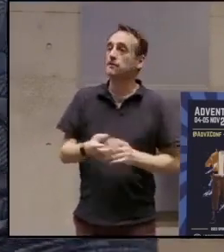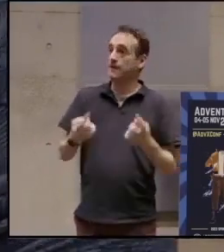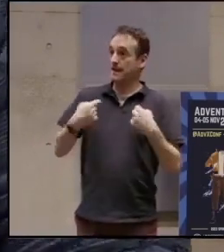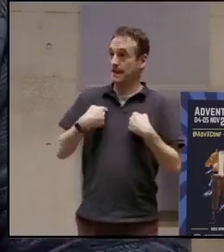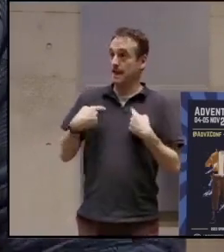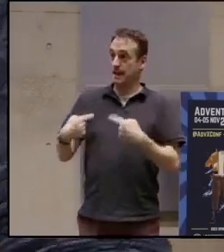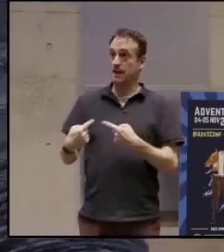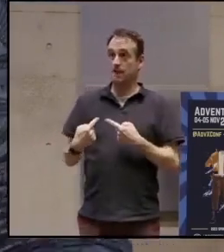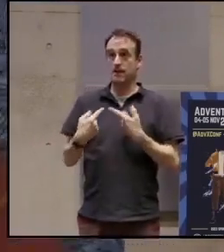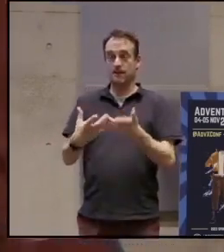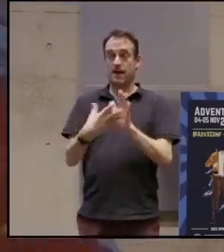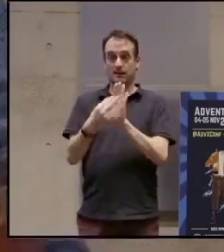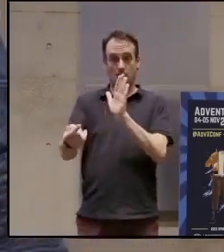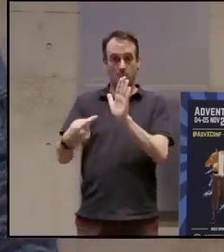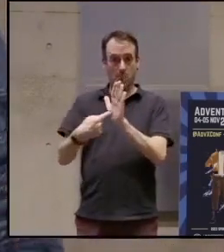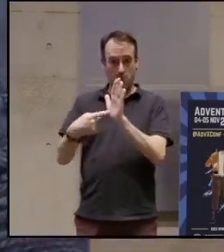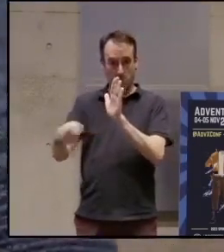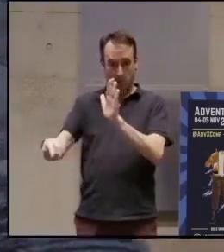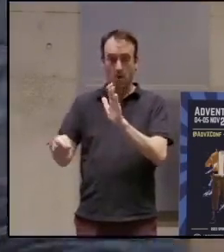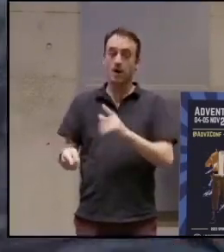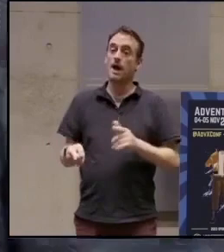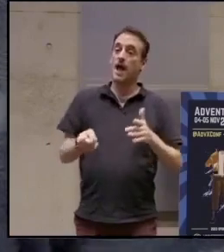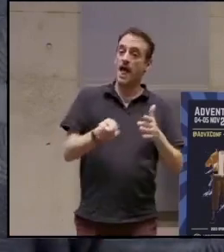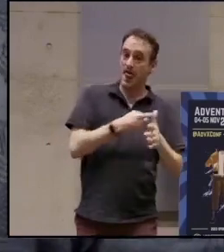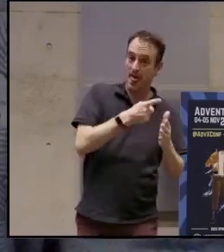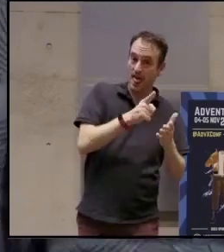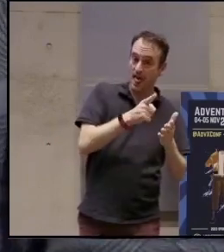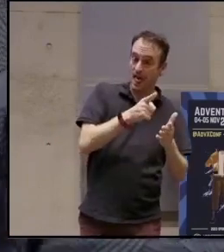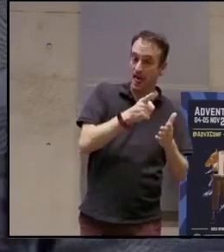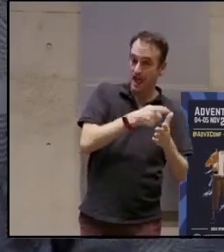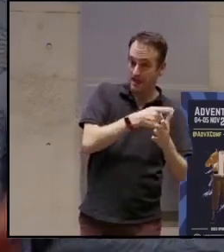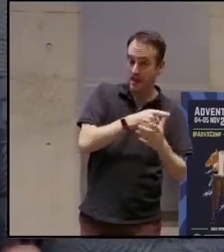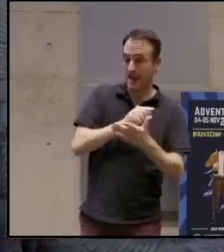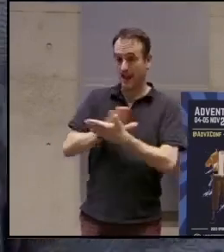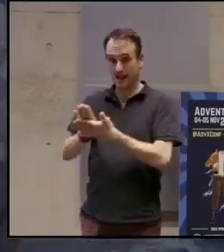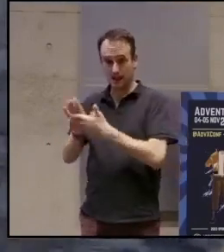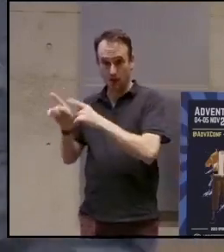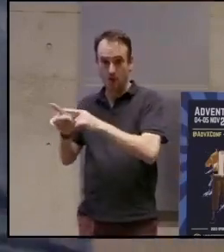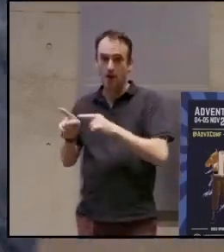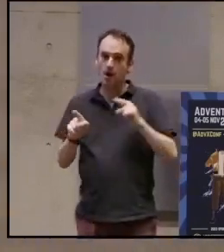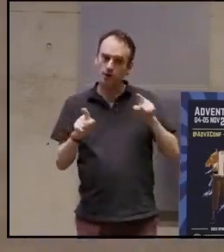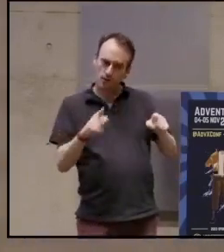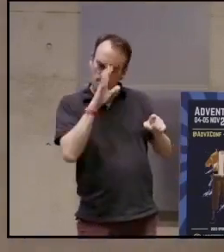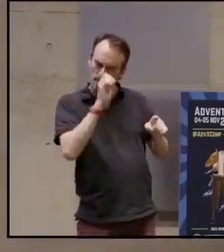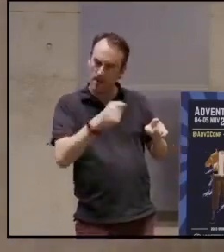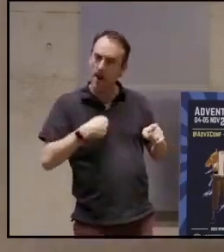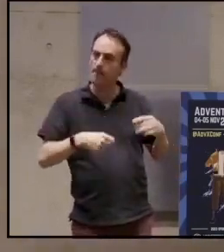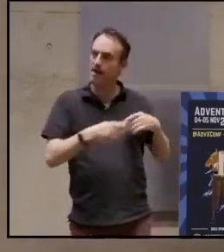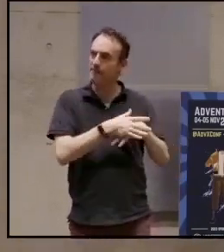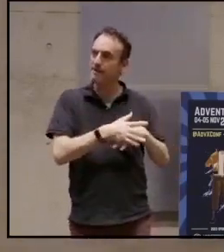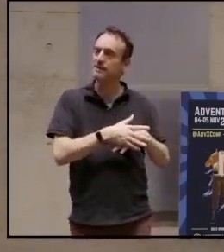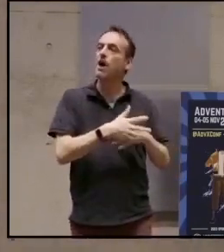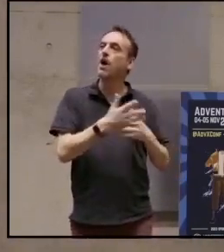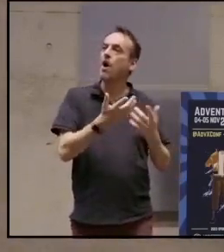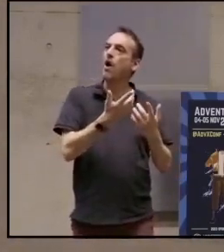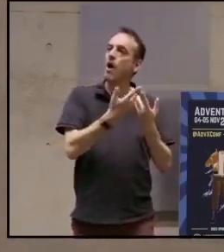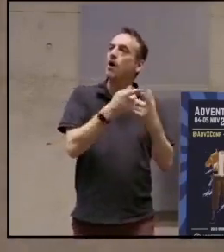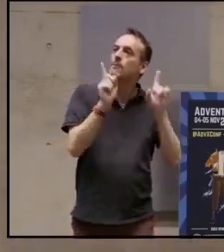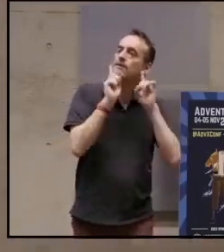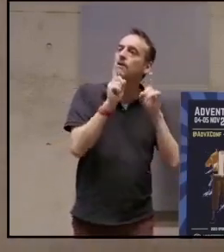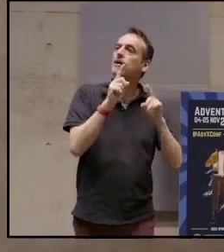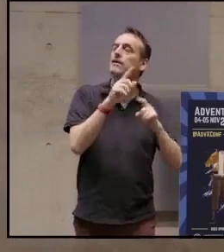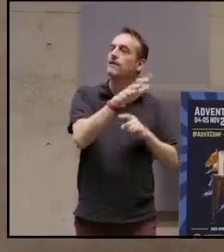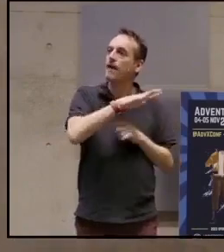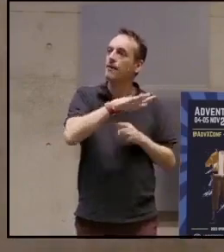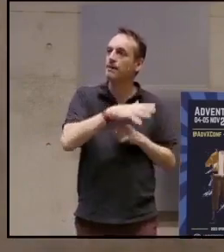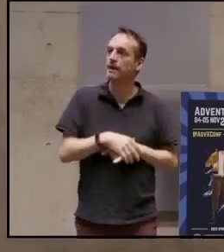example like the one I did about Hidalgo and Allende, you might remember that I mentioned I'm married into a Mexican family. And you might say, well, it's all fine and good for you, Sagar, to